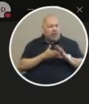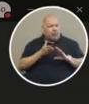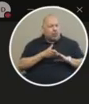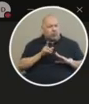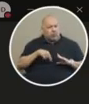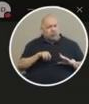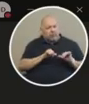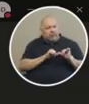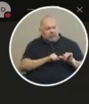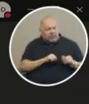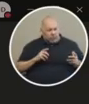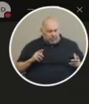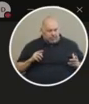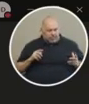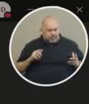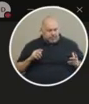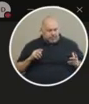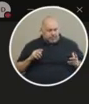continuing.